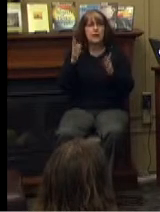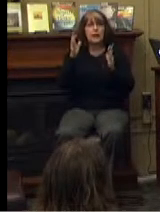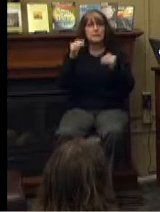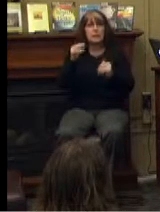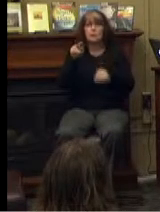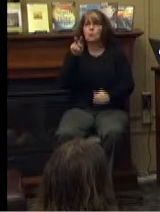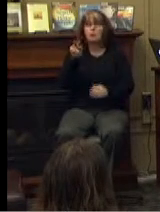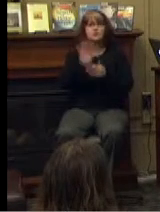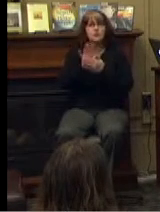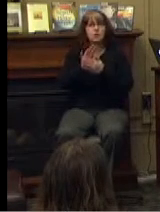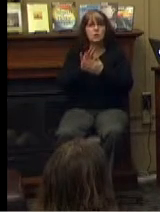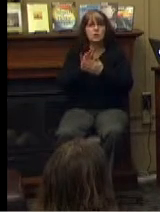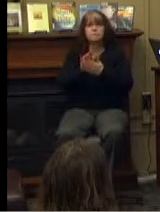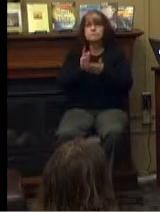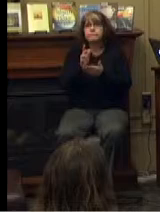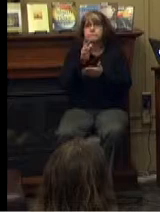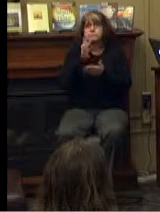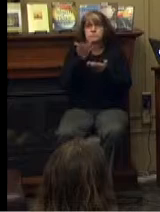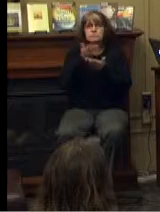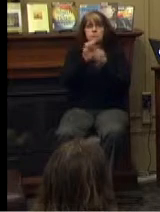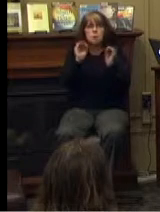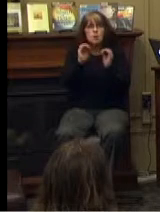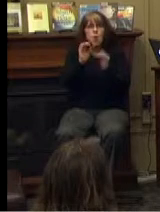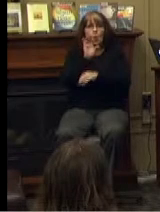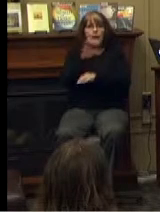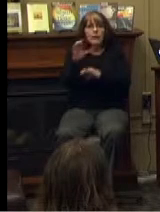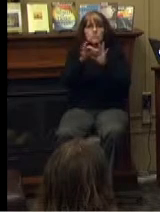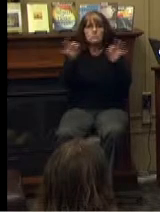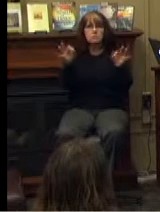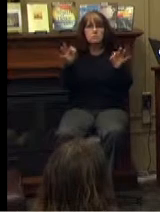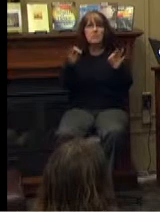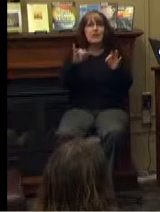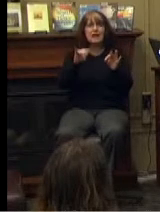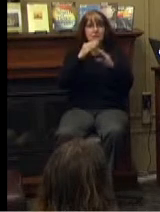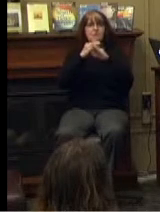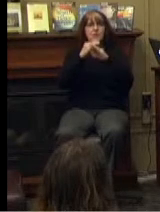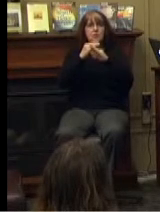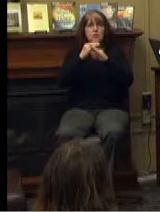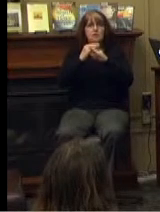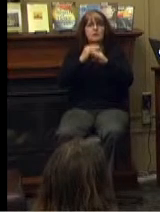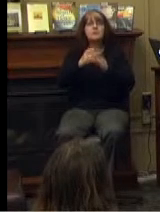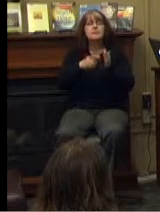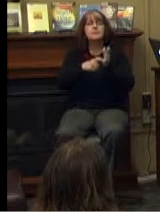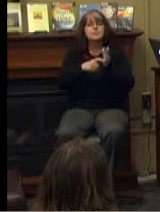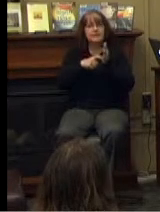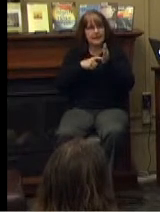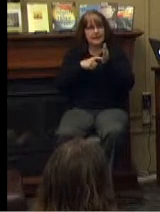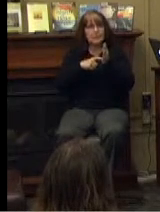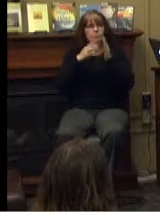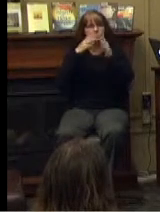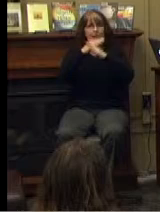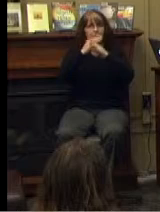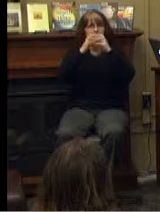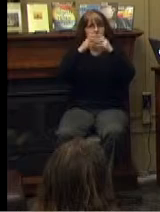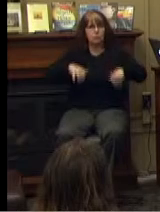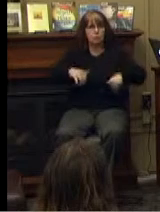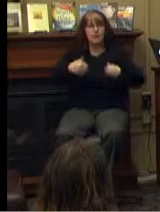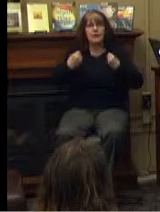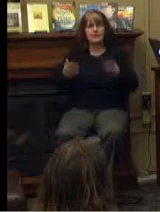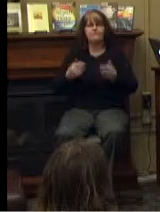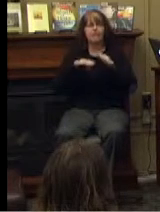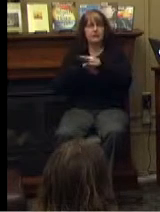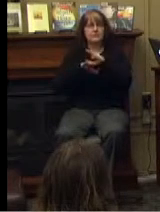watch a video, but there's no closed caption. That's a barrier. So they need to have access to that. Technological, we